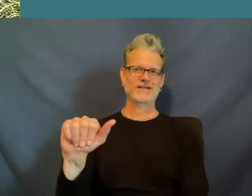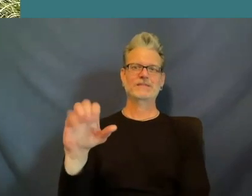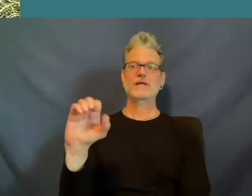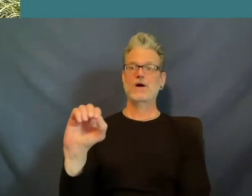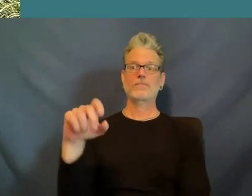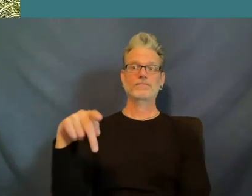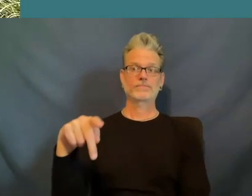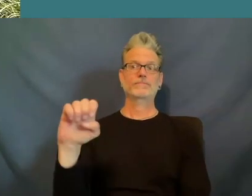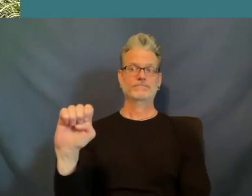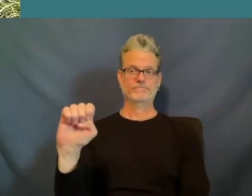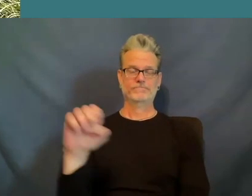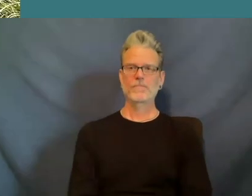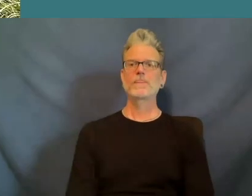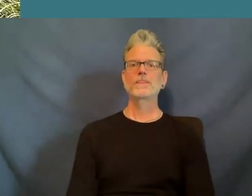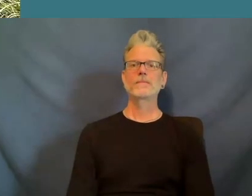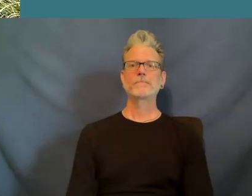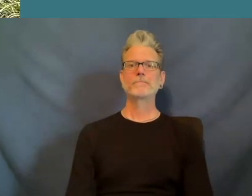Branch. Next slide, please.